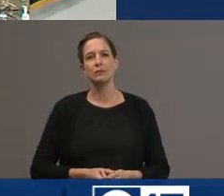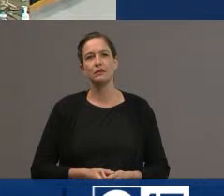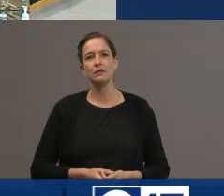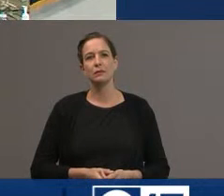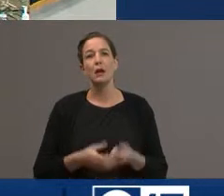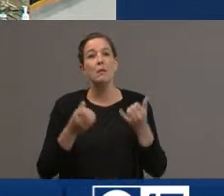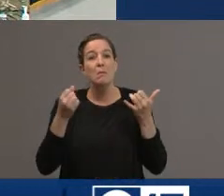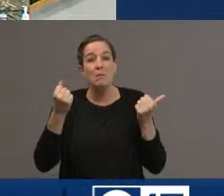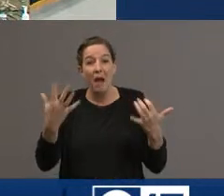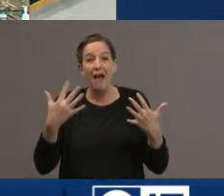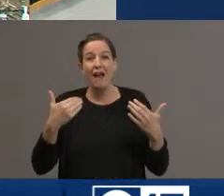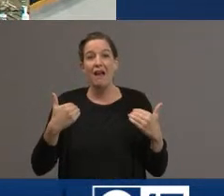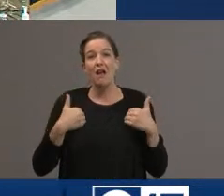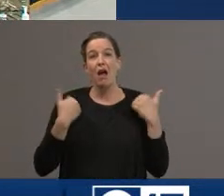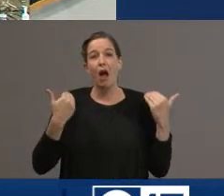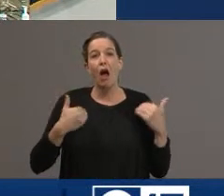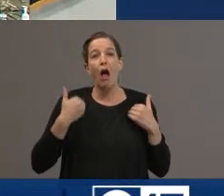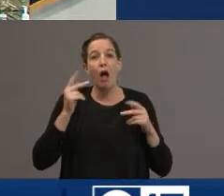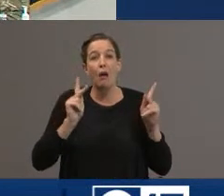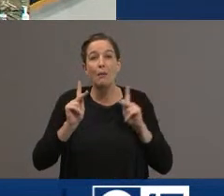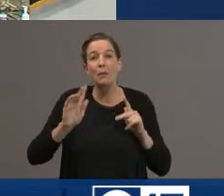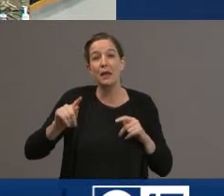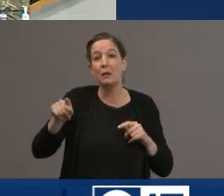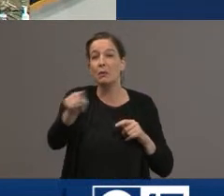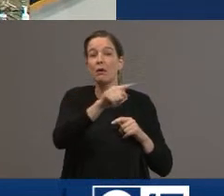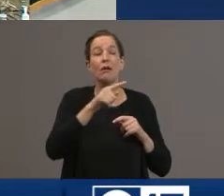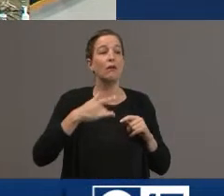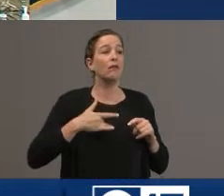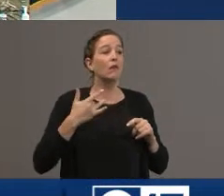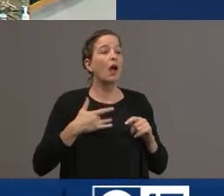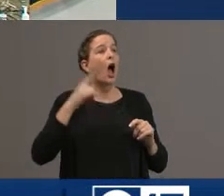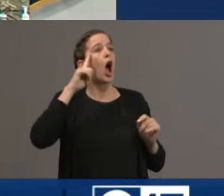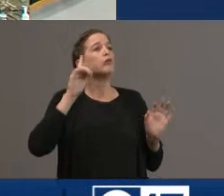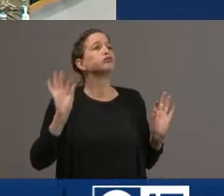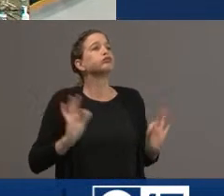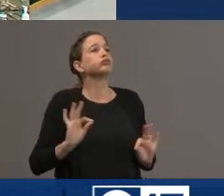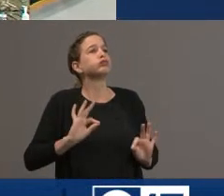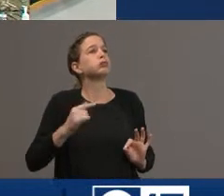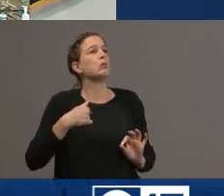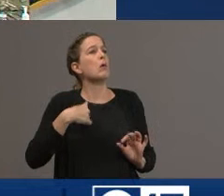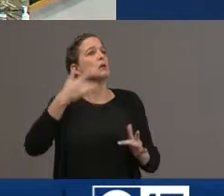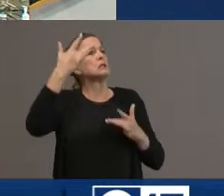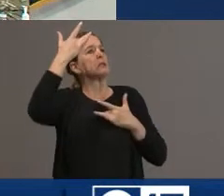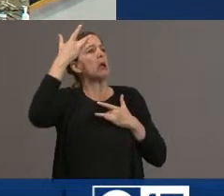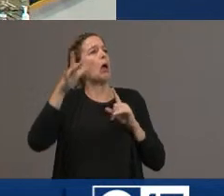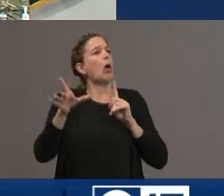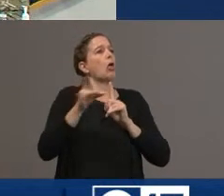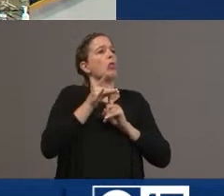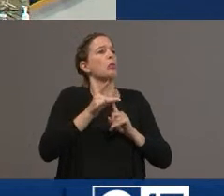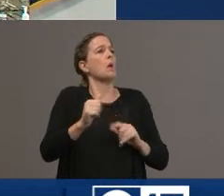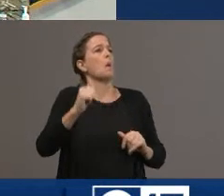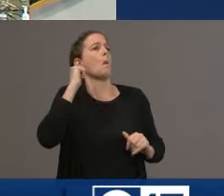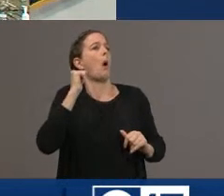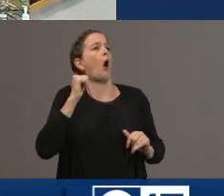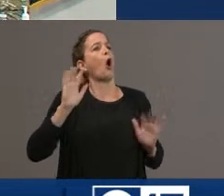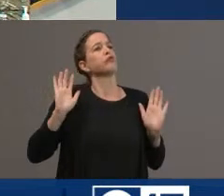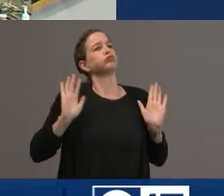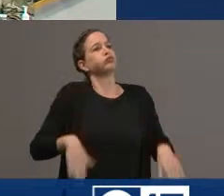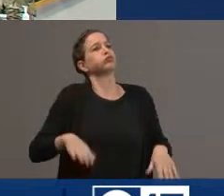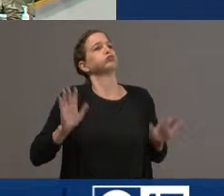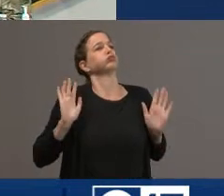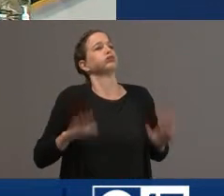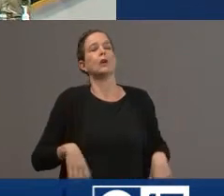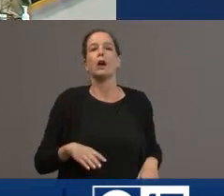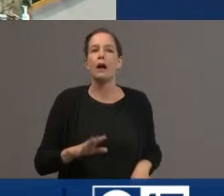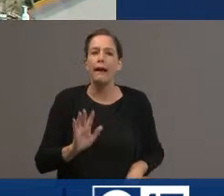And statistically, on some of these worst-case scenarios, maybe you have reason to feel that way. But your